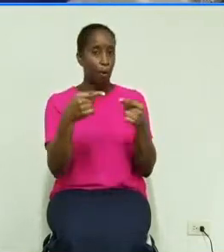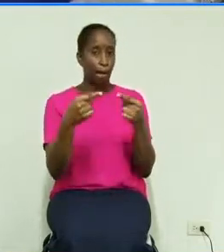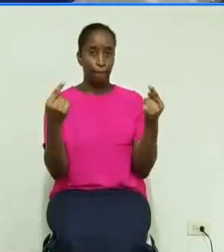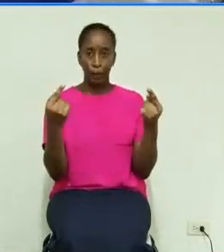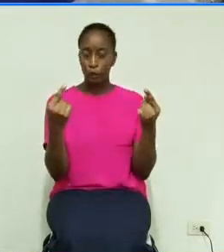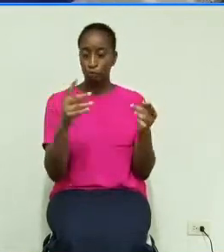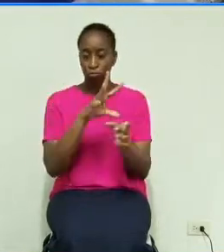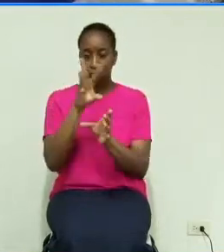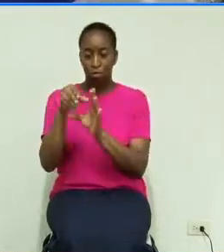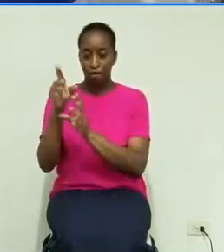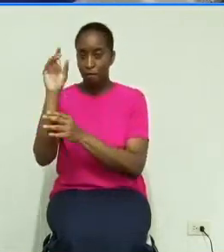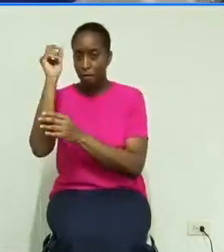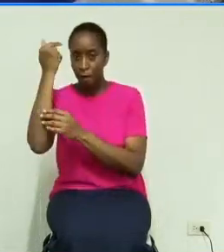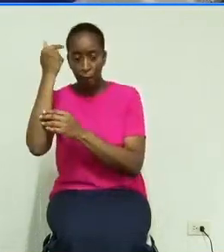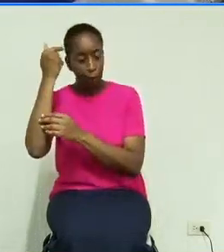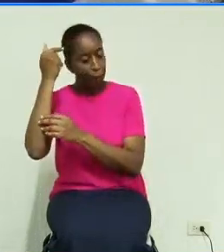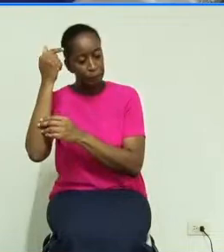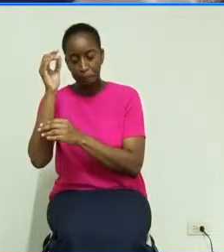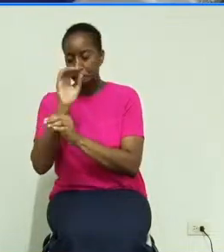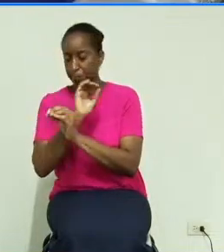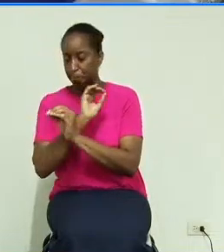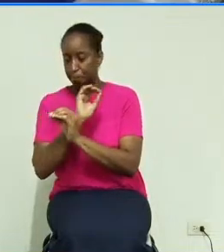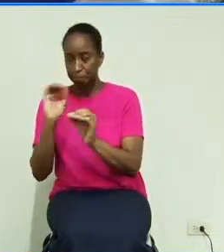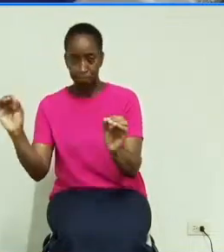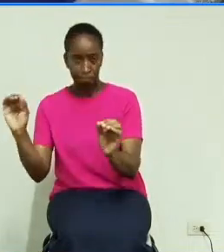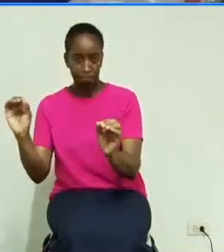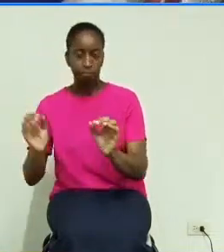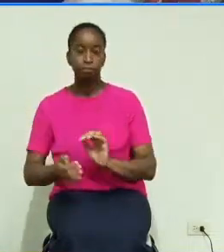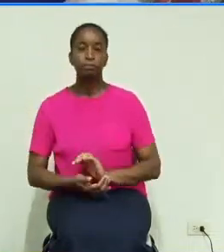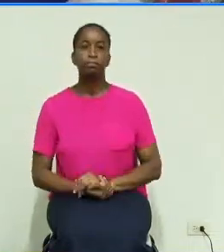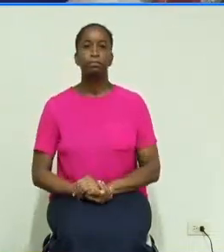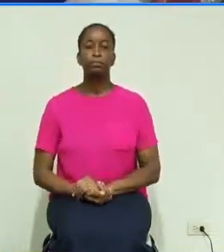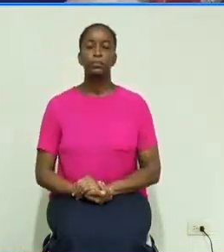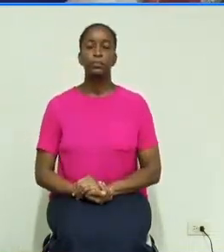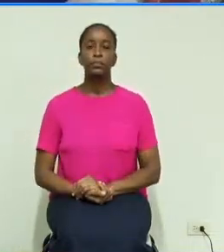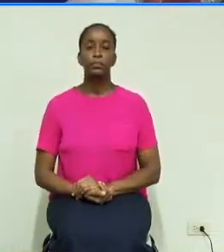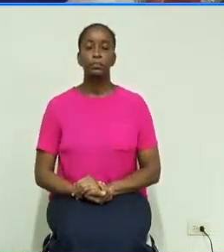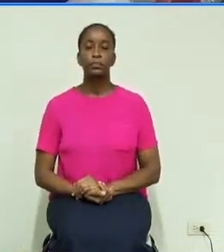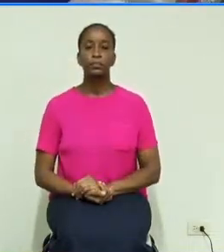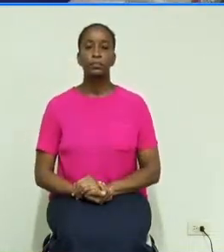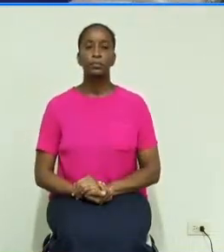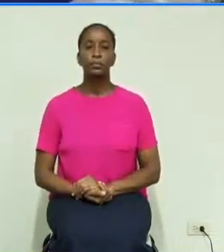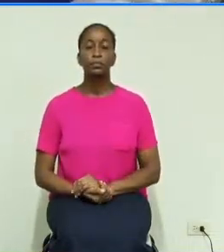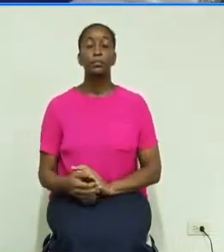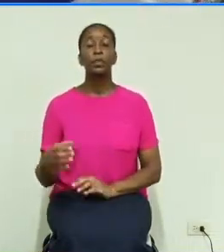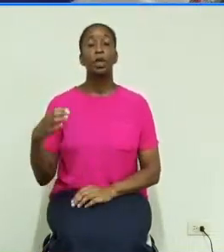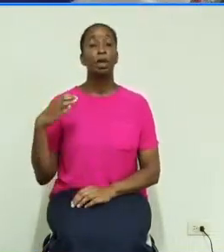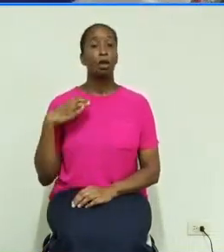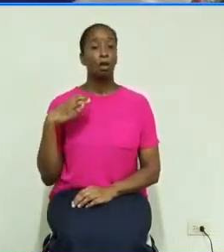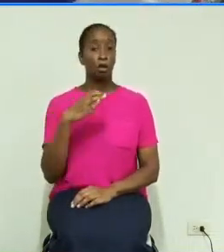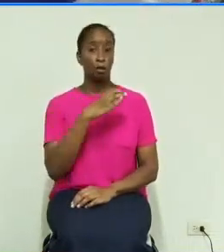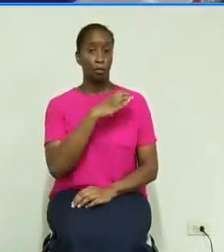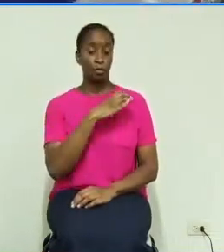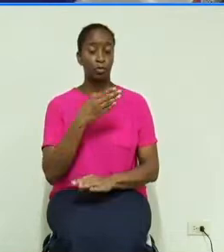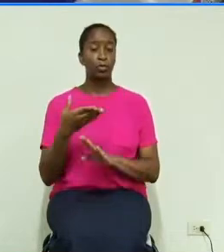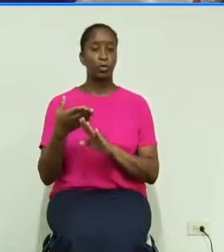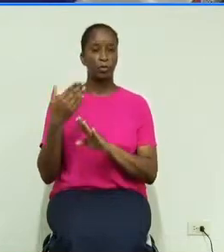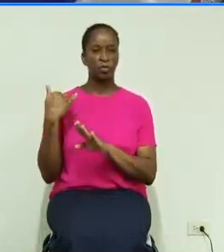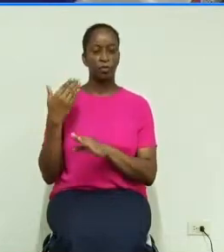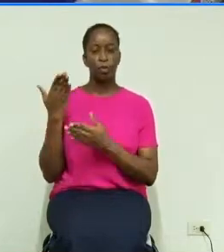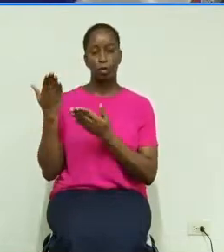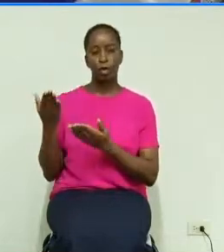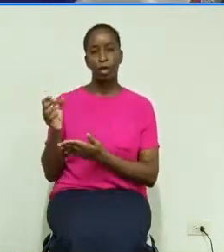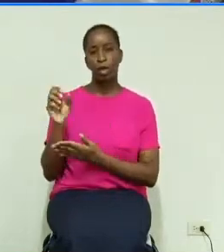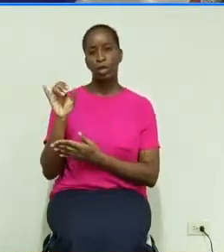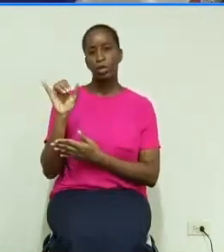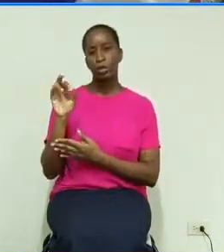I should mention that the commission headed by Sir Henry Ford, a 10-man constitutional